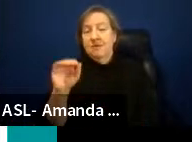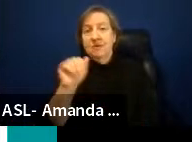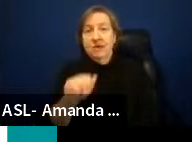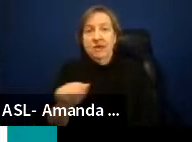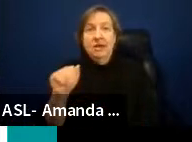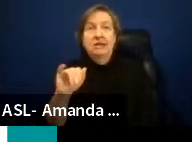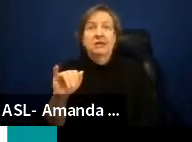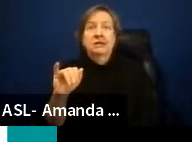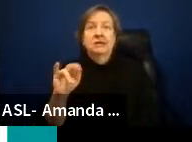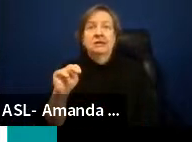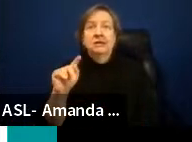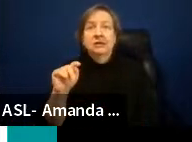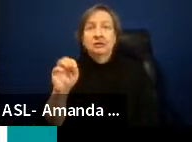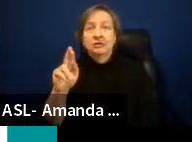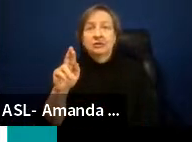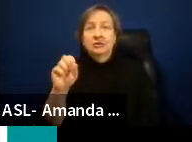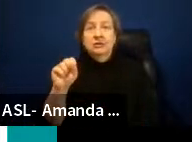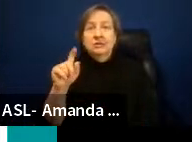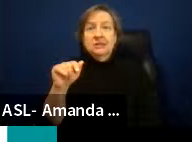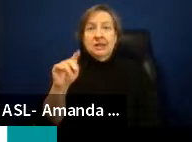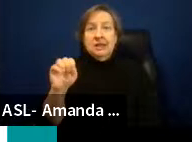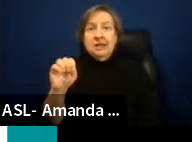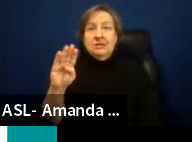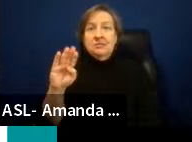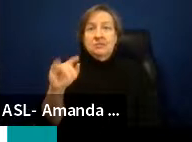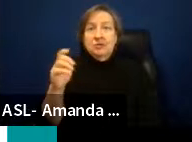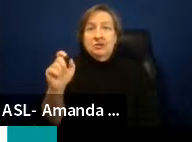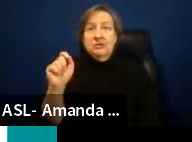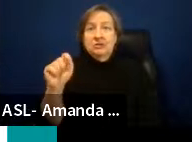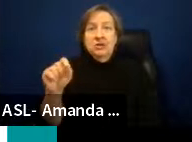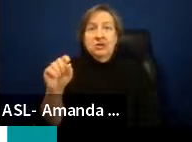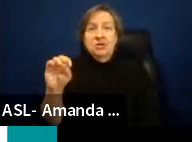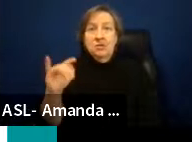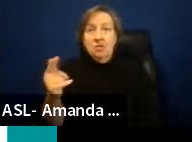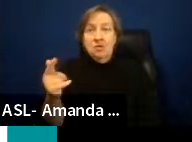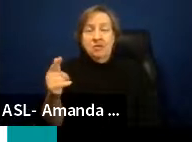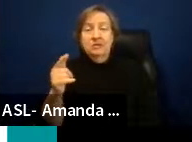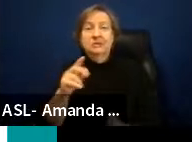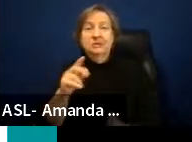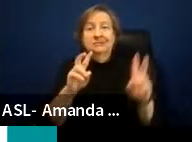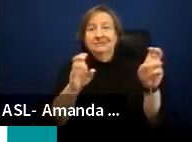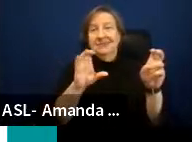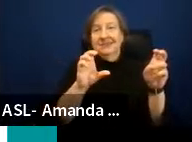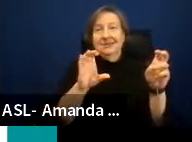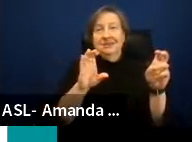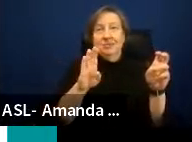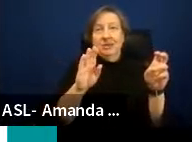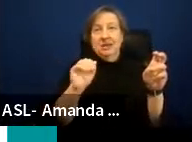info@interstatebridge.org with CBAG Public Comment in the subject line. Call